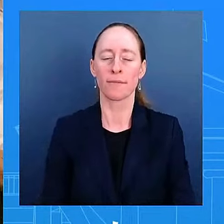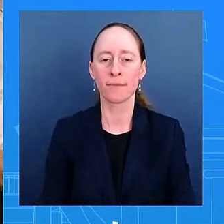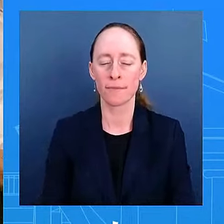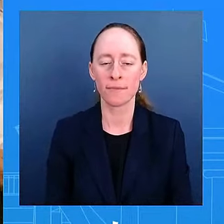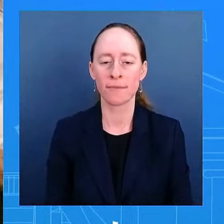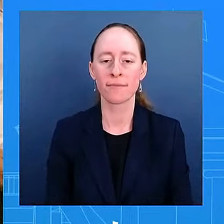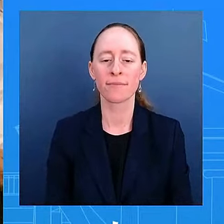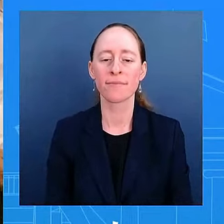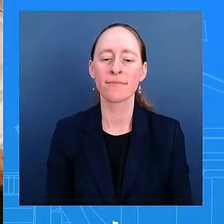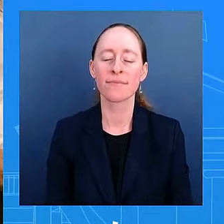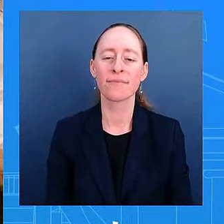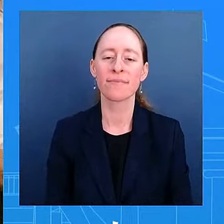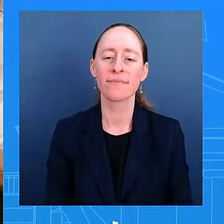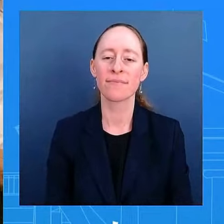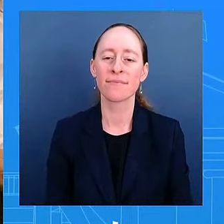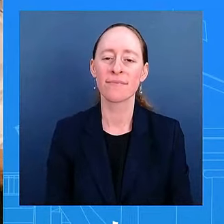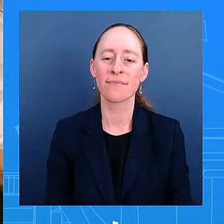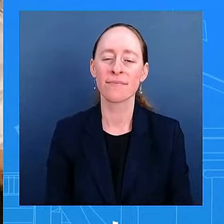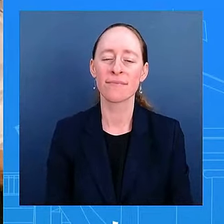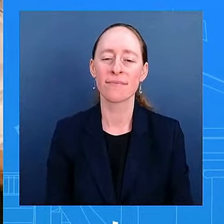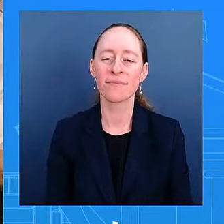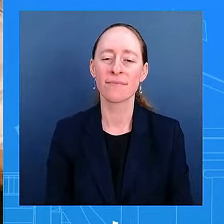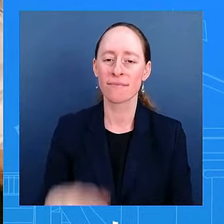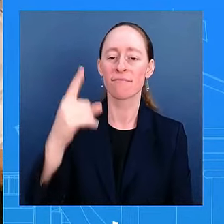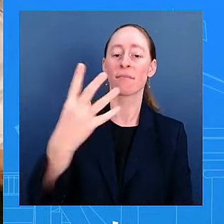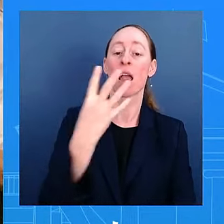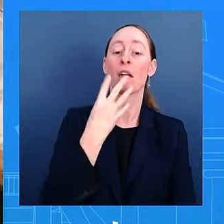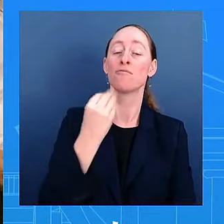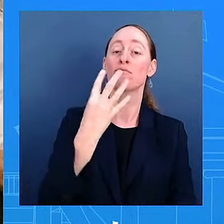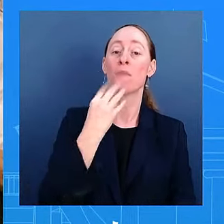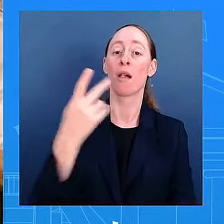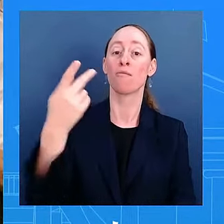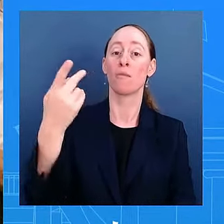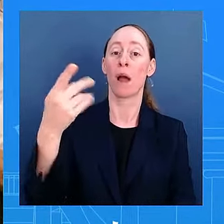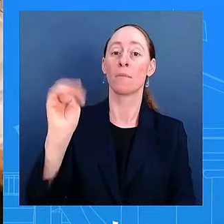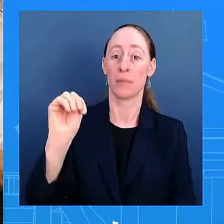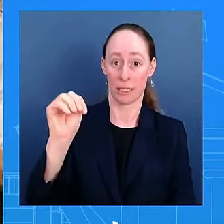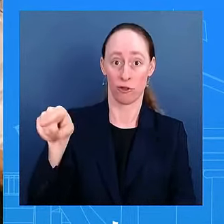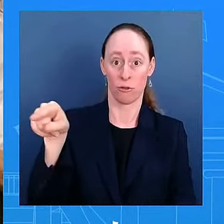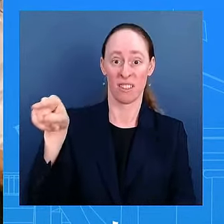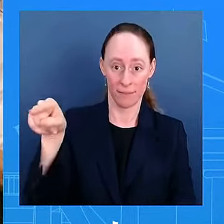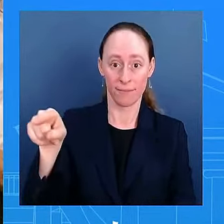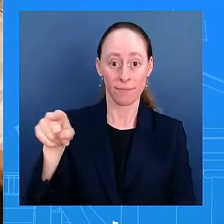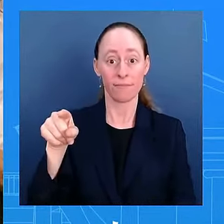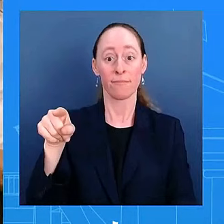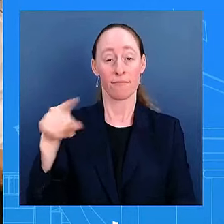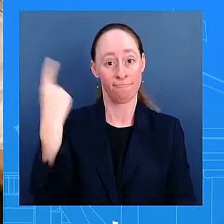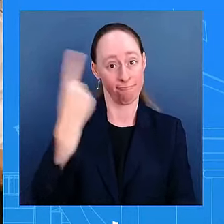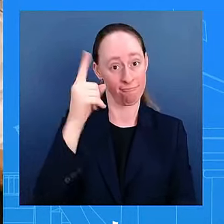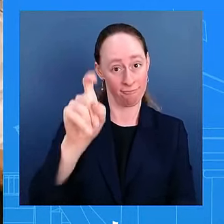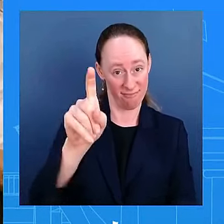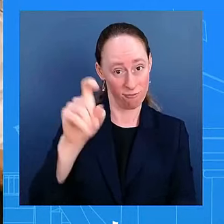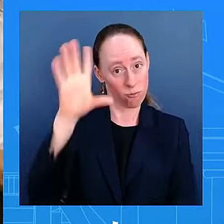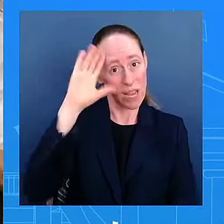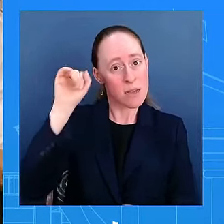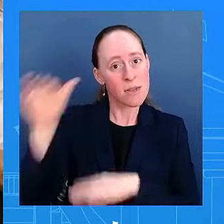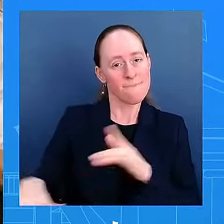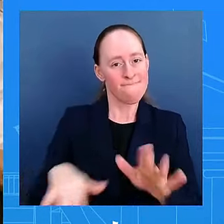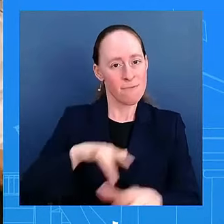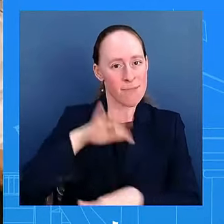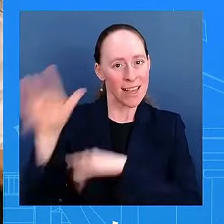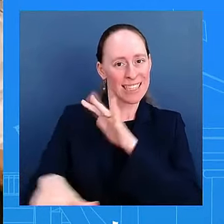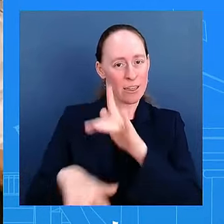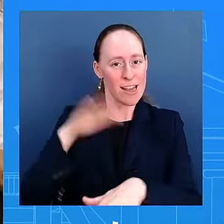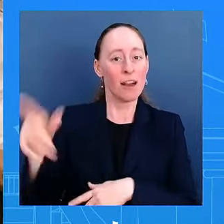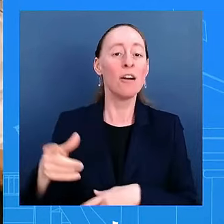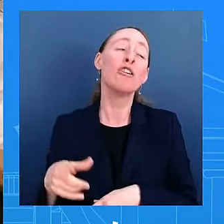Netanyahu has showed a willingness to disregard the preferences of President Biden and the U.S. team in how he's prosecuted the conflict in the Middle East. And I'm wondering if